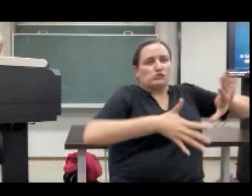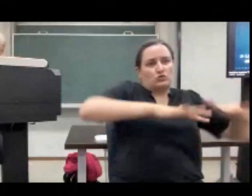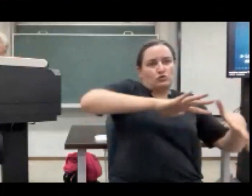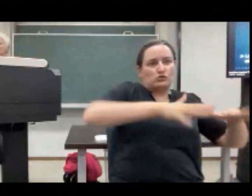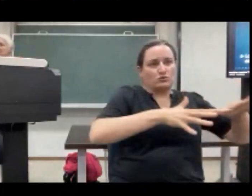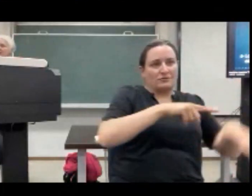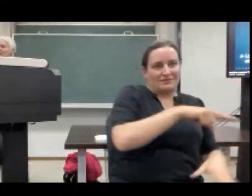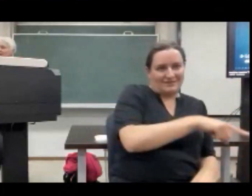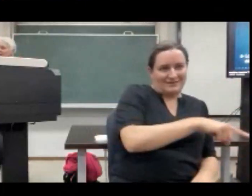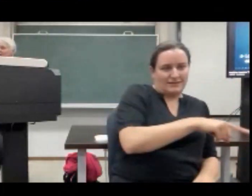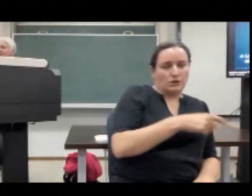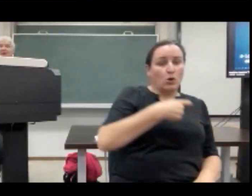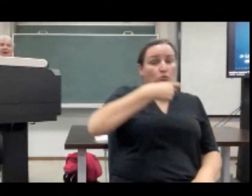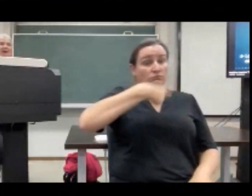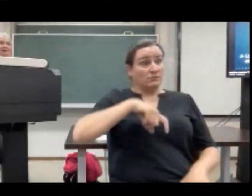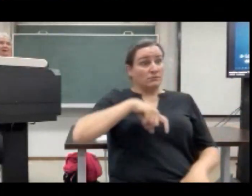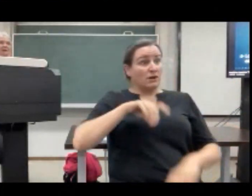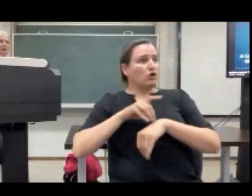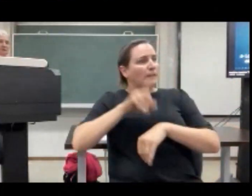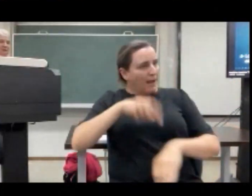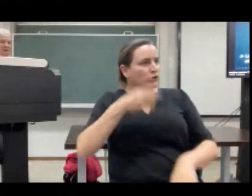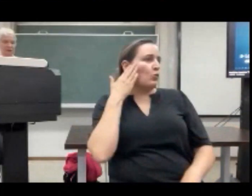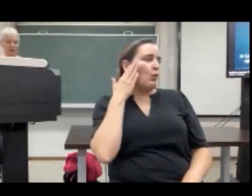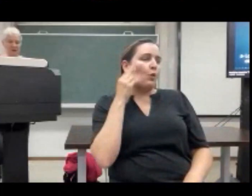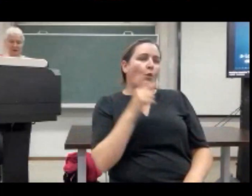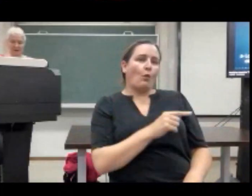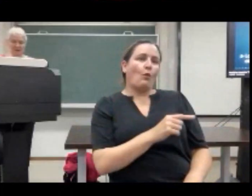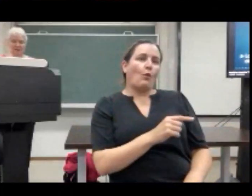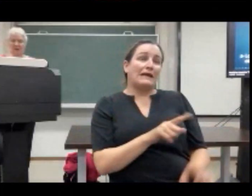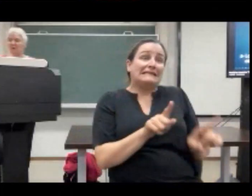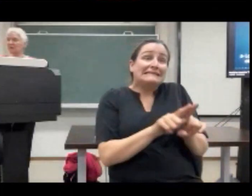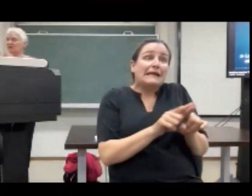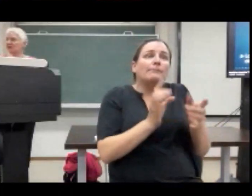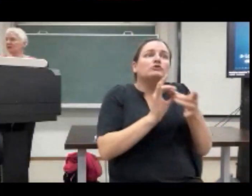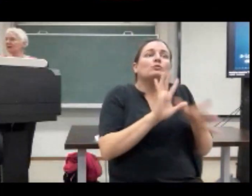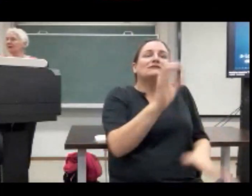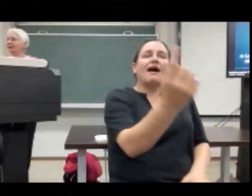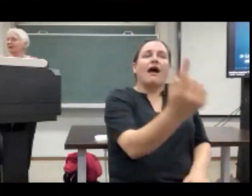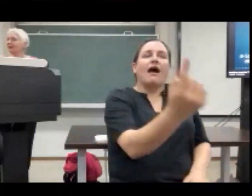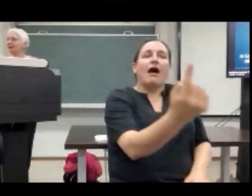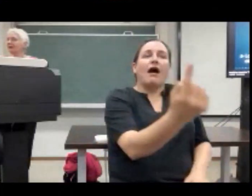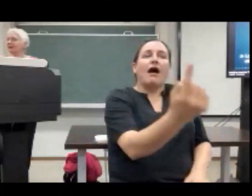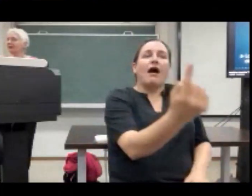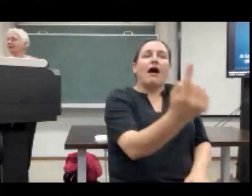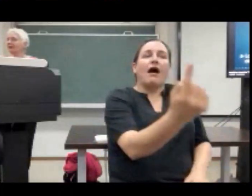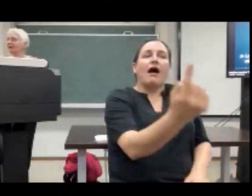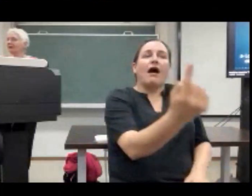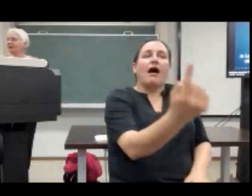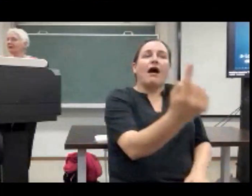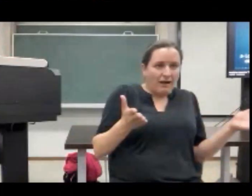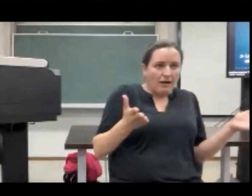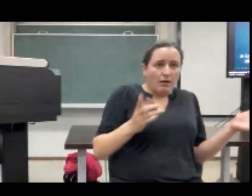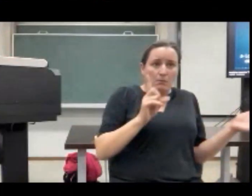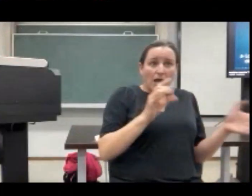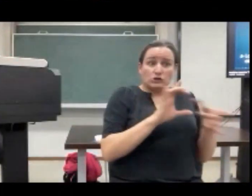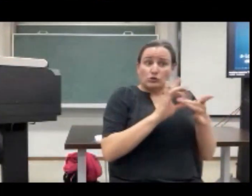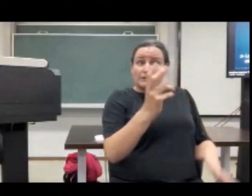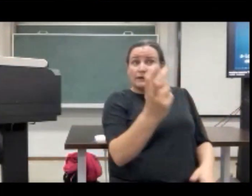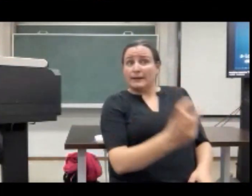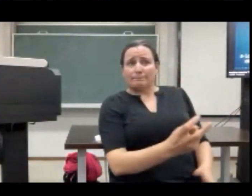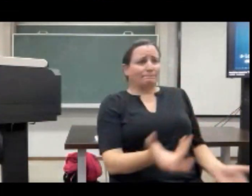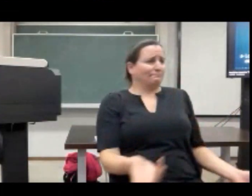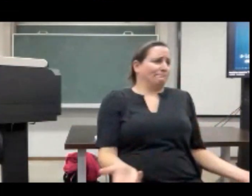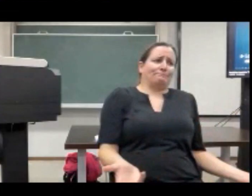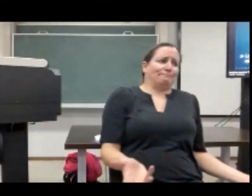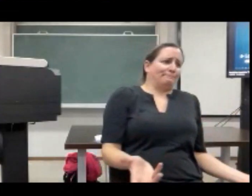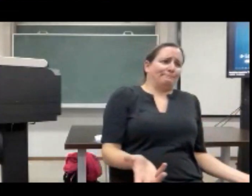that the practitioner has to be aware of, and also the interpreting services. But as we've seen, these are hardly ever in place